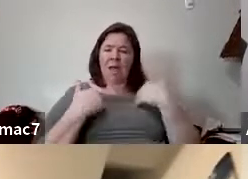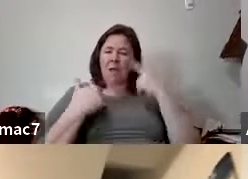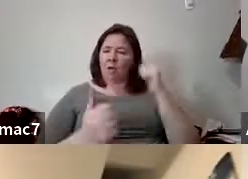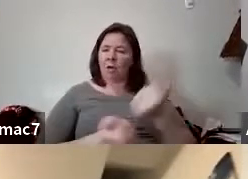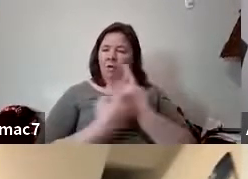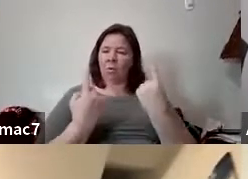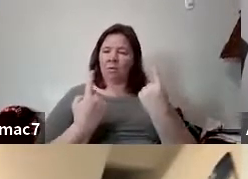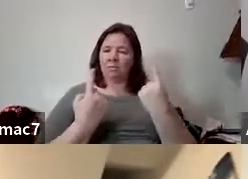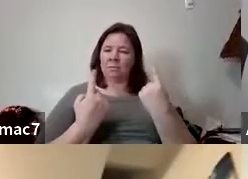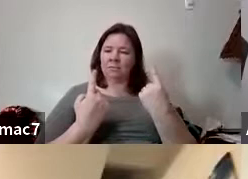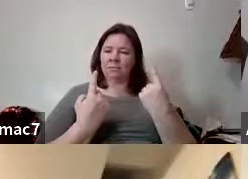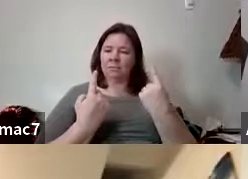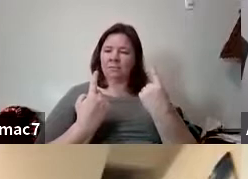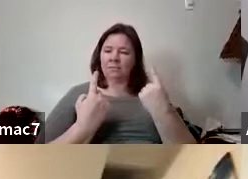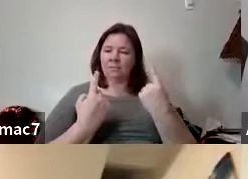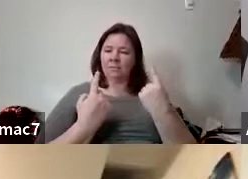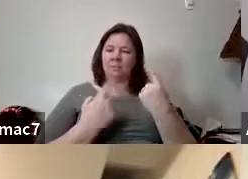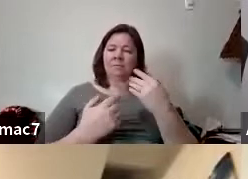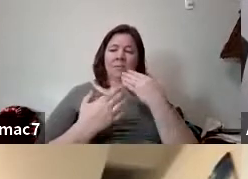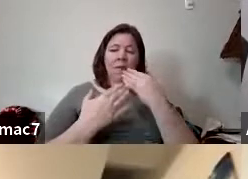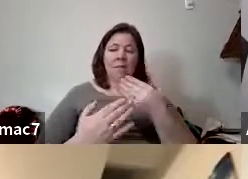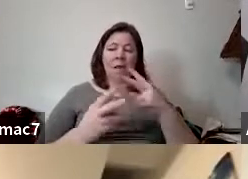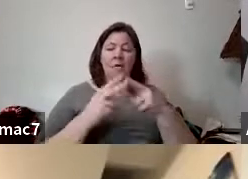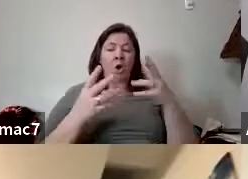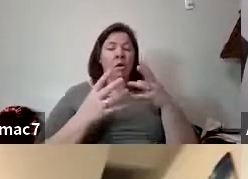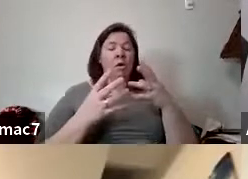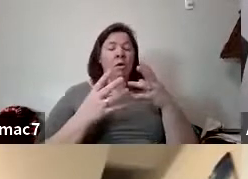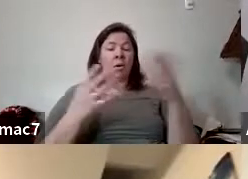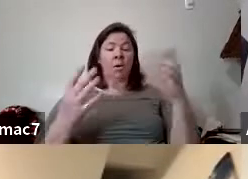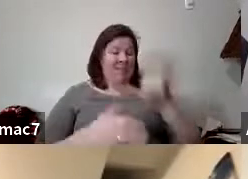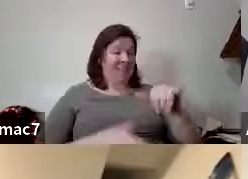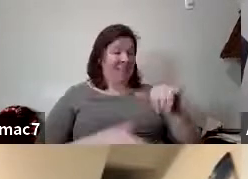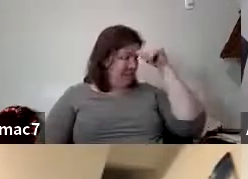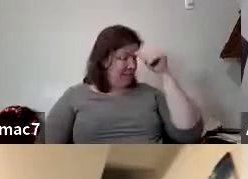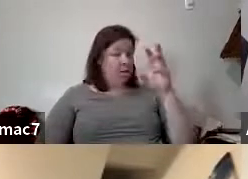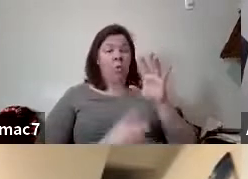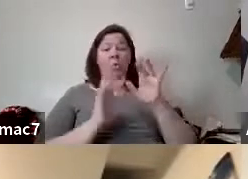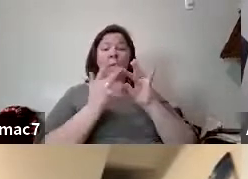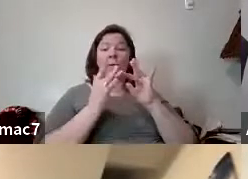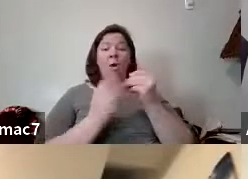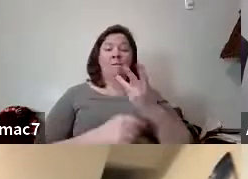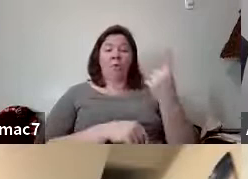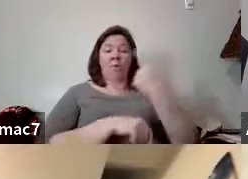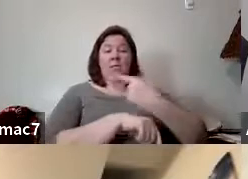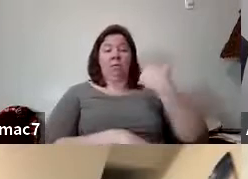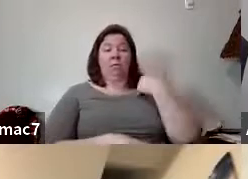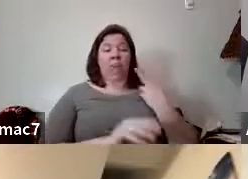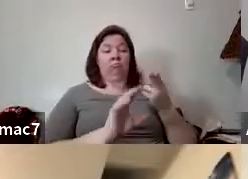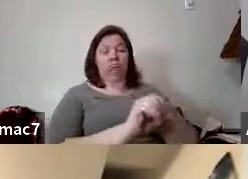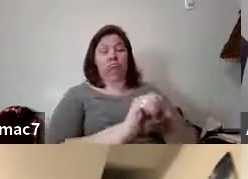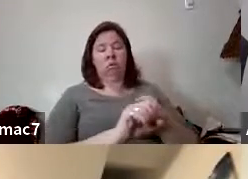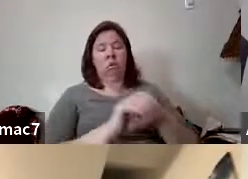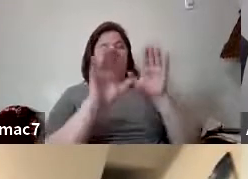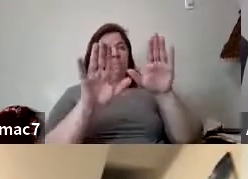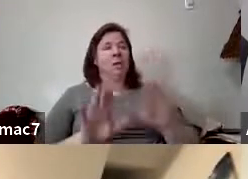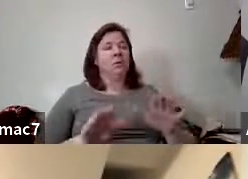But if for those of you who attended the Indian webinar a few days ago, what an amazing feeling